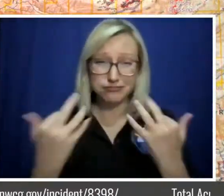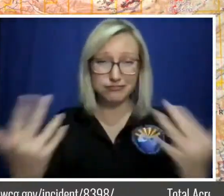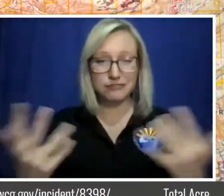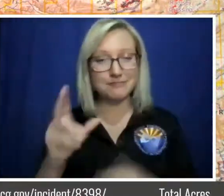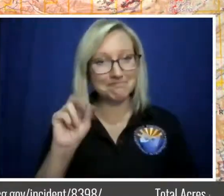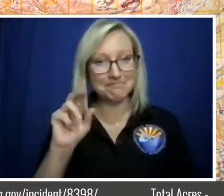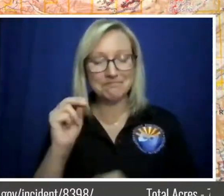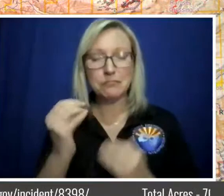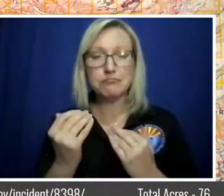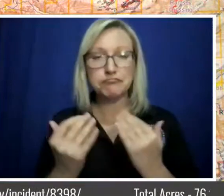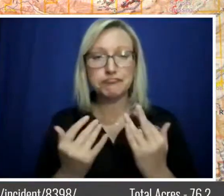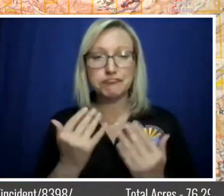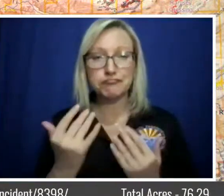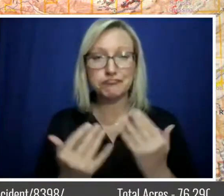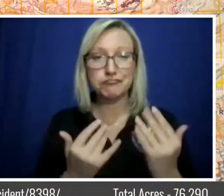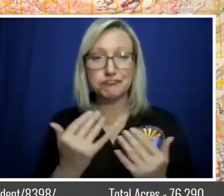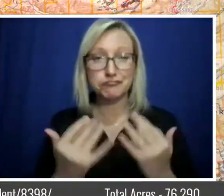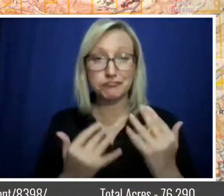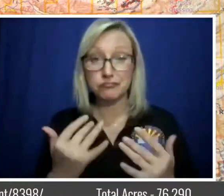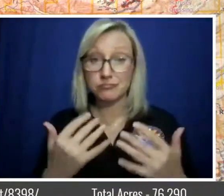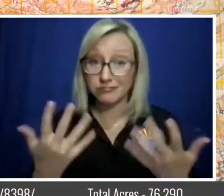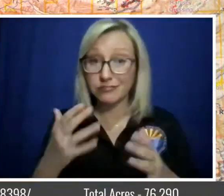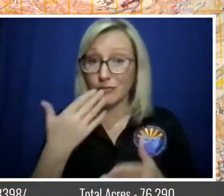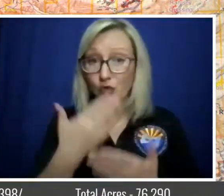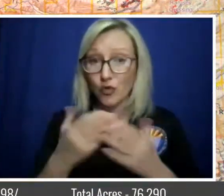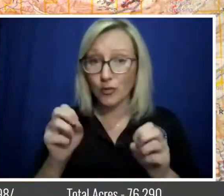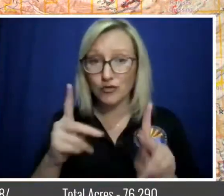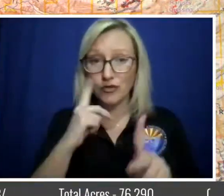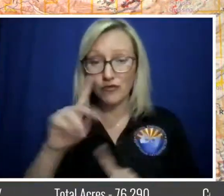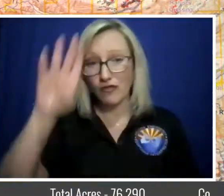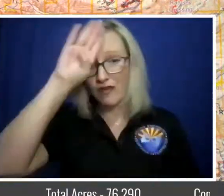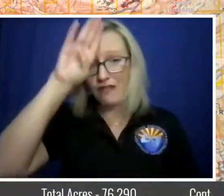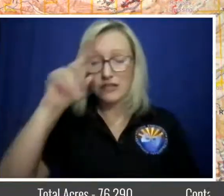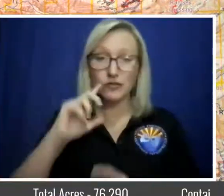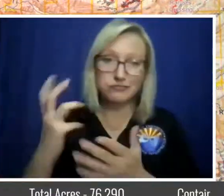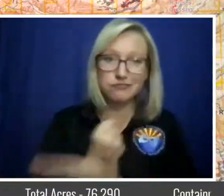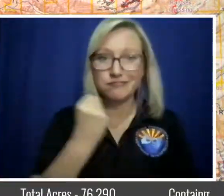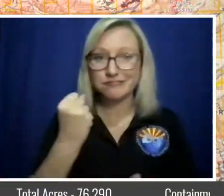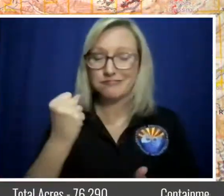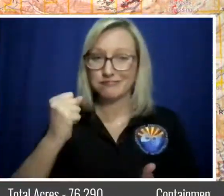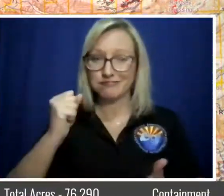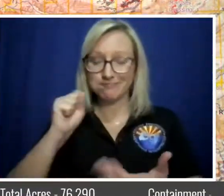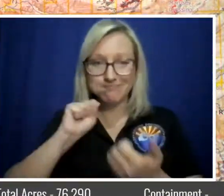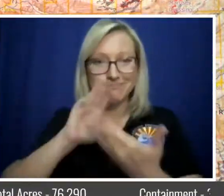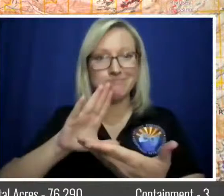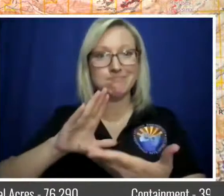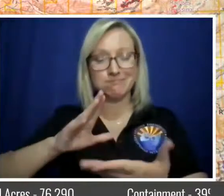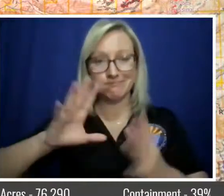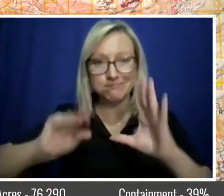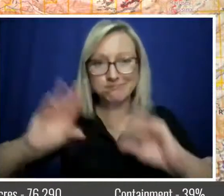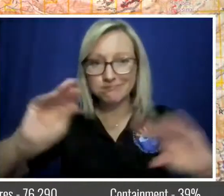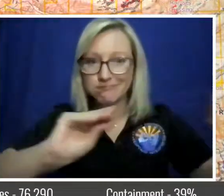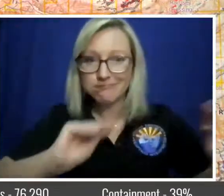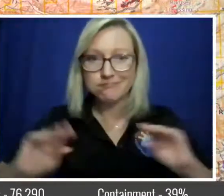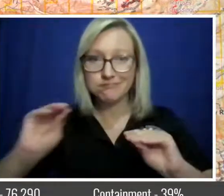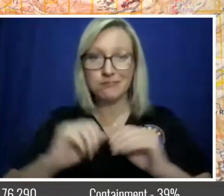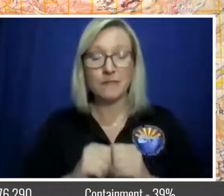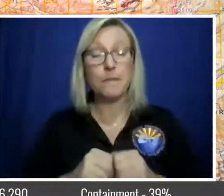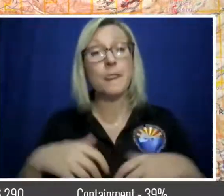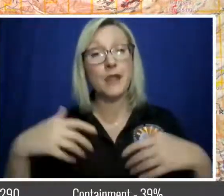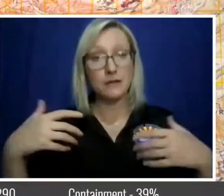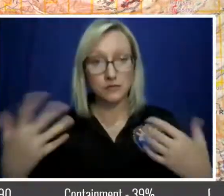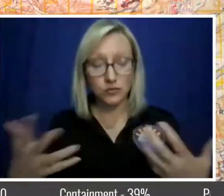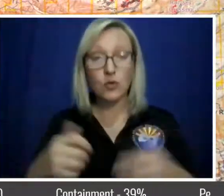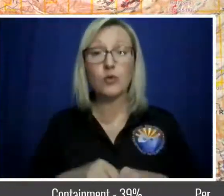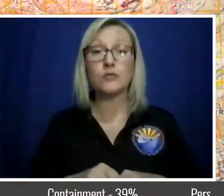for the firefighters to start picking up some of the stuff they hadn't gotten. So just working around the fire. You know, it was continued mop up all